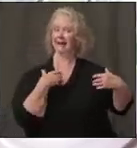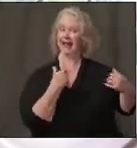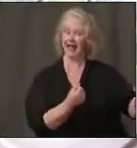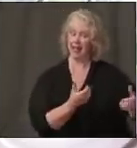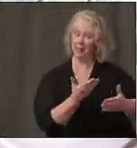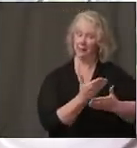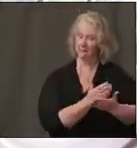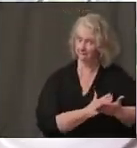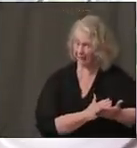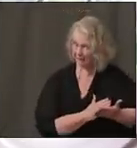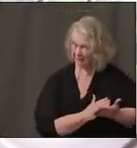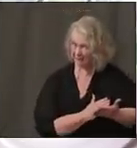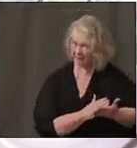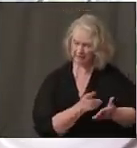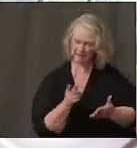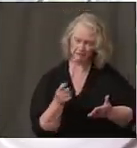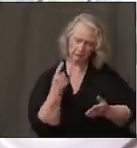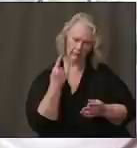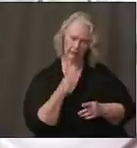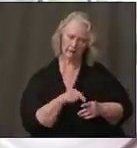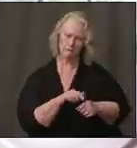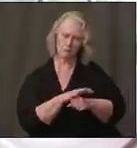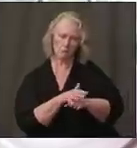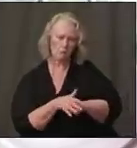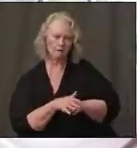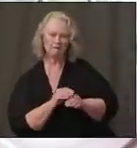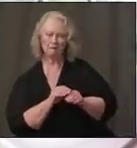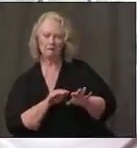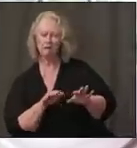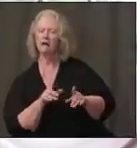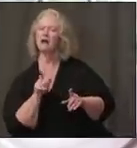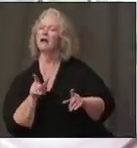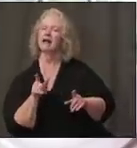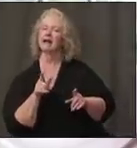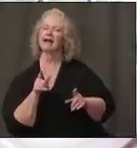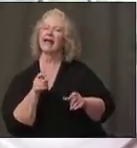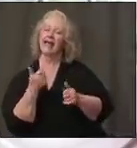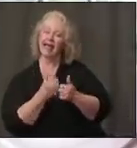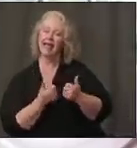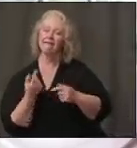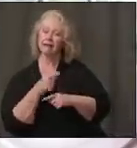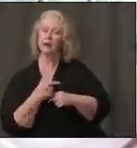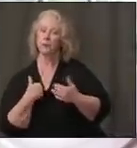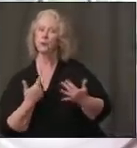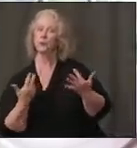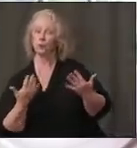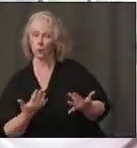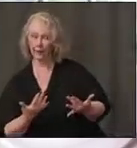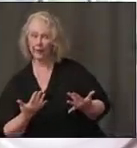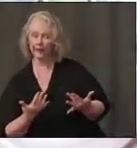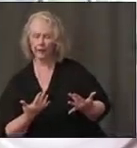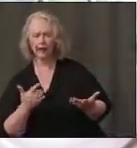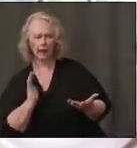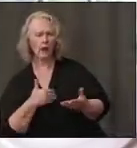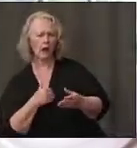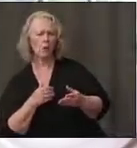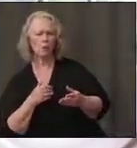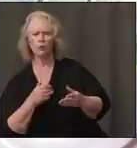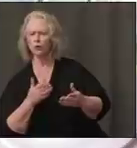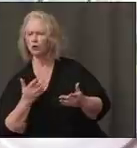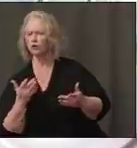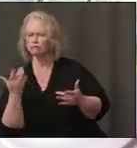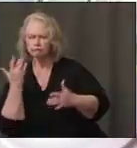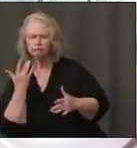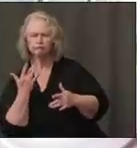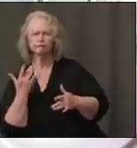itself, just narrowly thinking about COVID and coronavirus, every day that we wait, we see cases come down and we see capacities